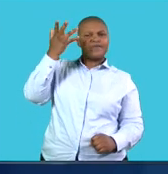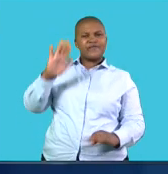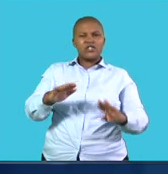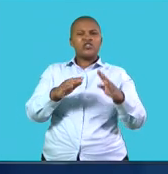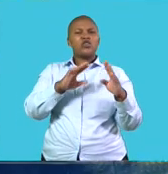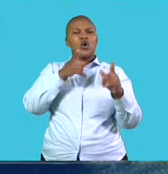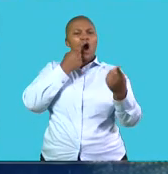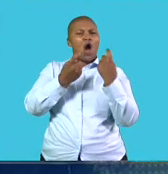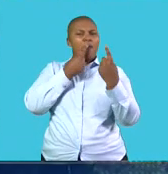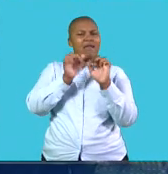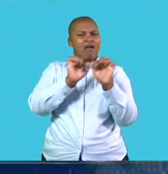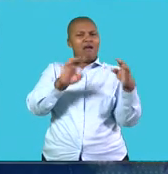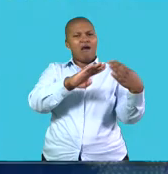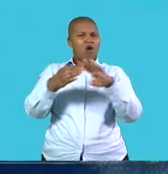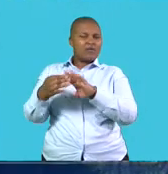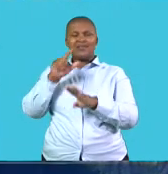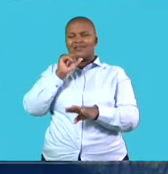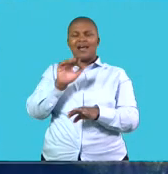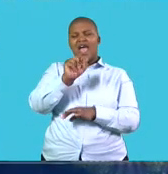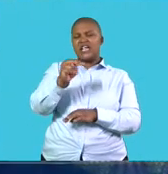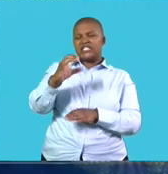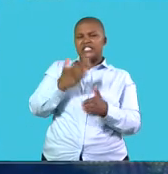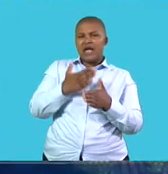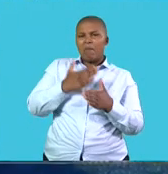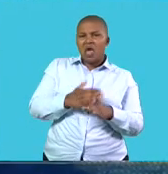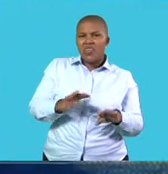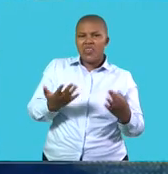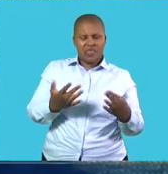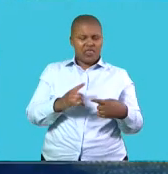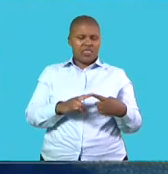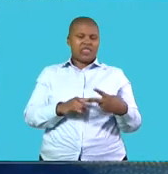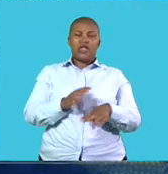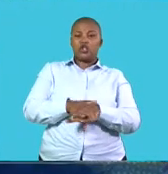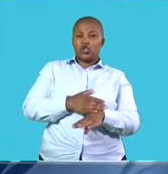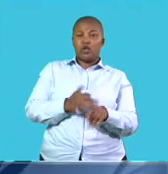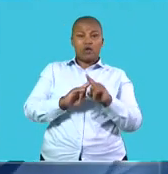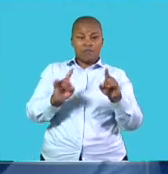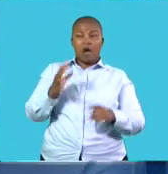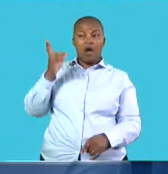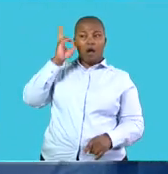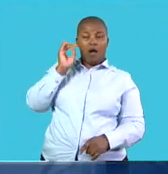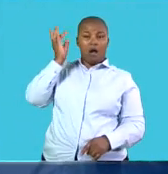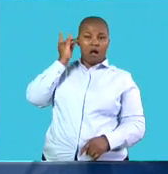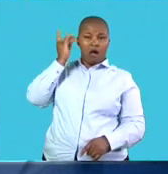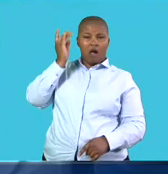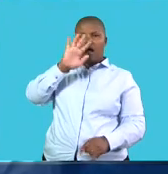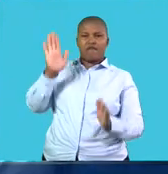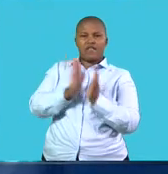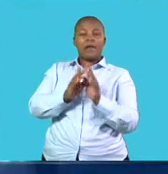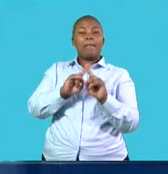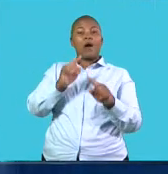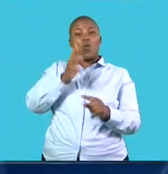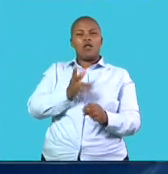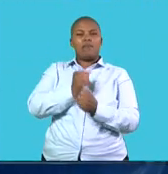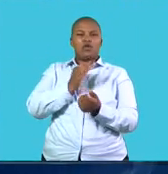tsela eo mokga wa ANC o sebetsang ka ona, mme o boletse ha bona jwalo ka mokga ba iphileng monyetla wa ho itekola